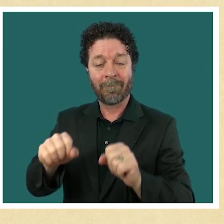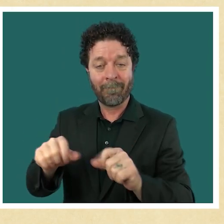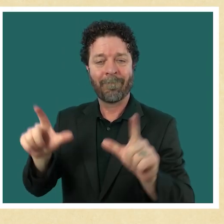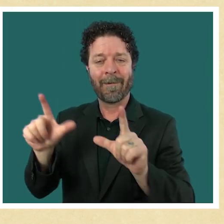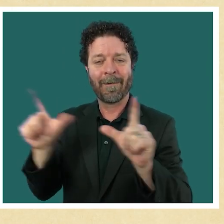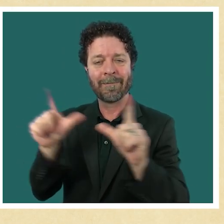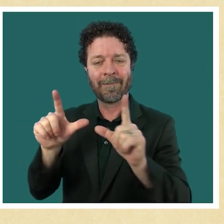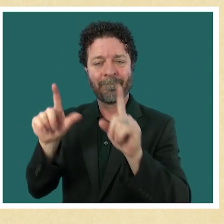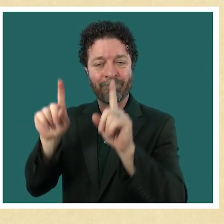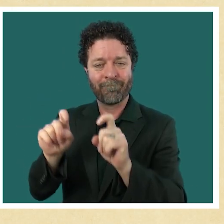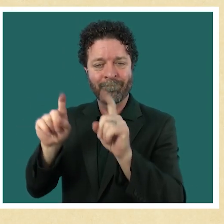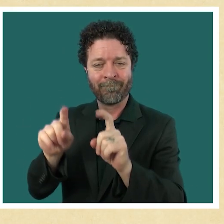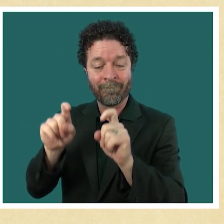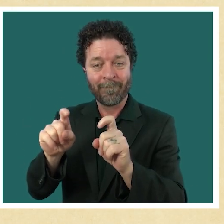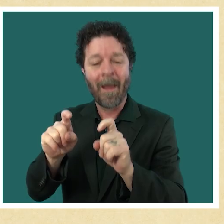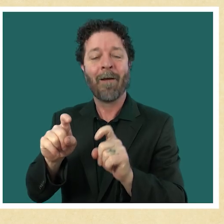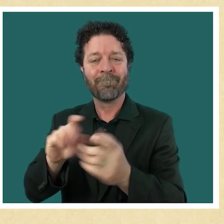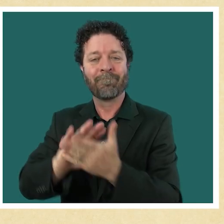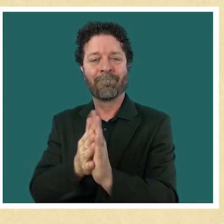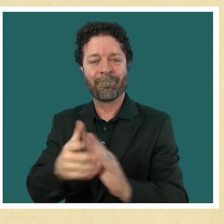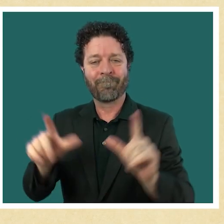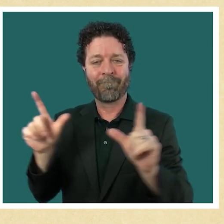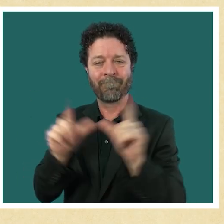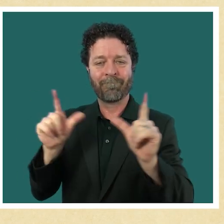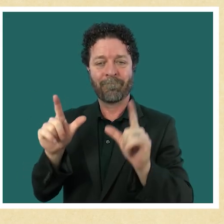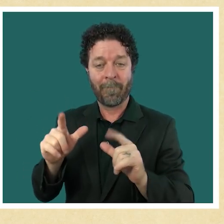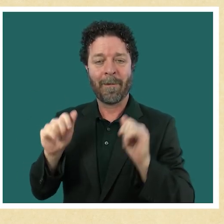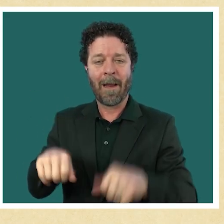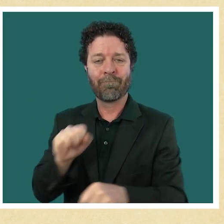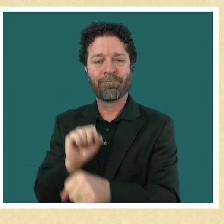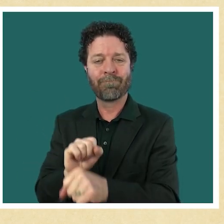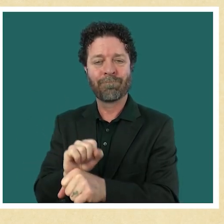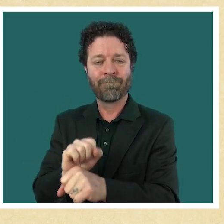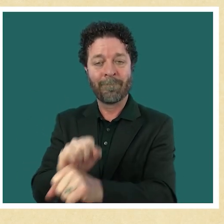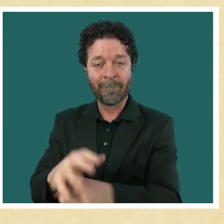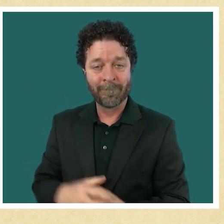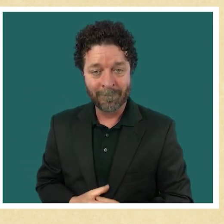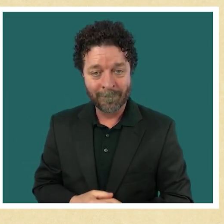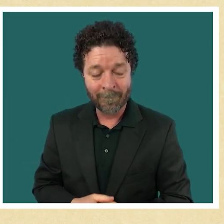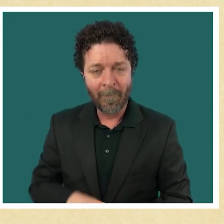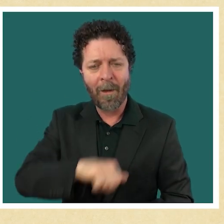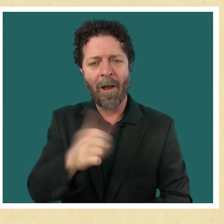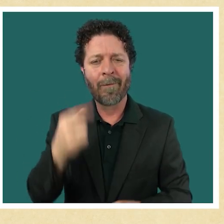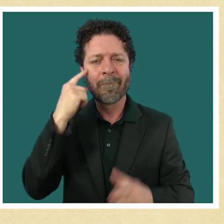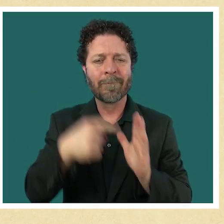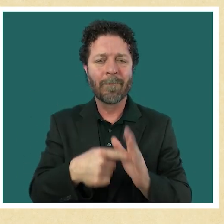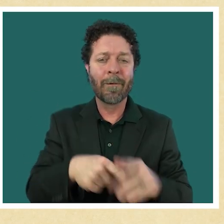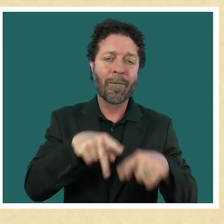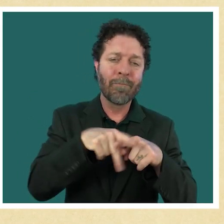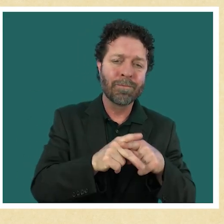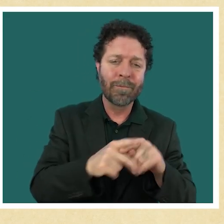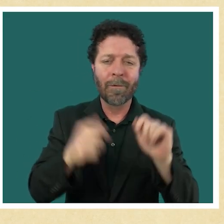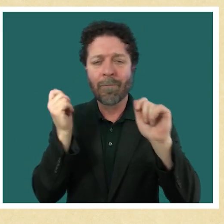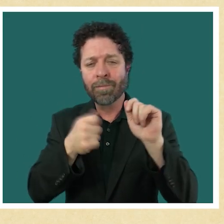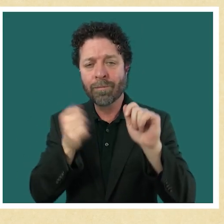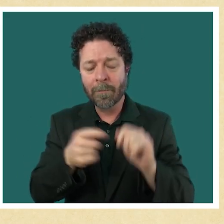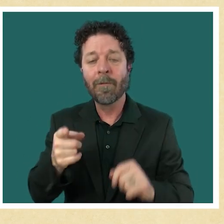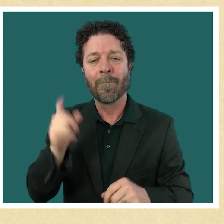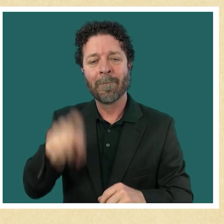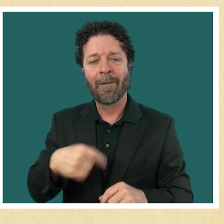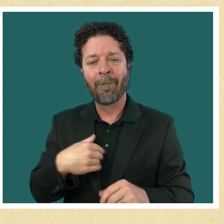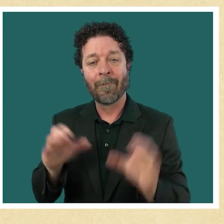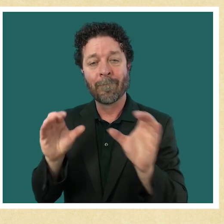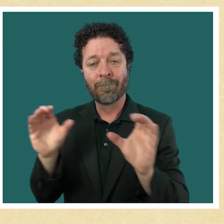or social work require people to pass a licensing exam in order to be admitted into the profession.